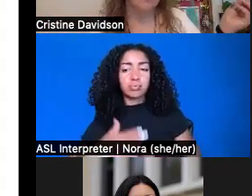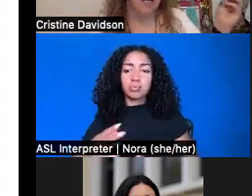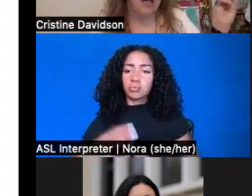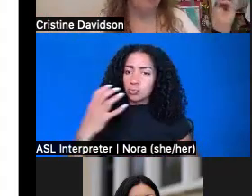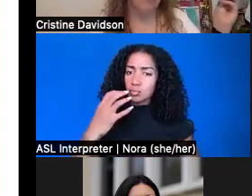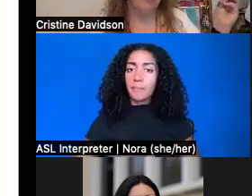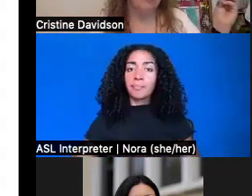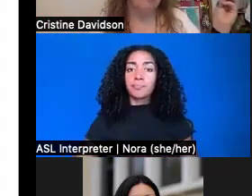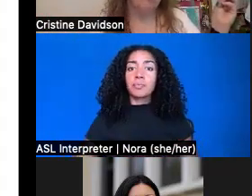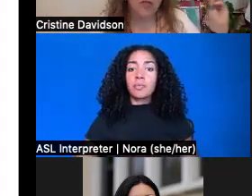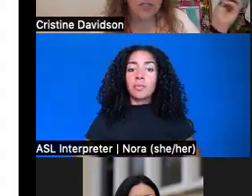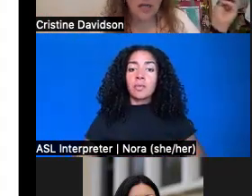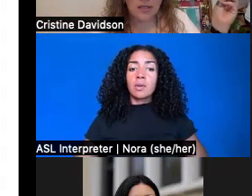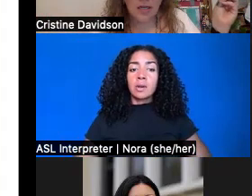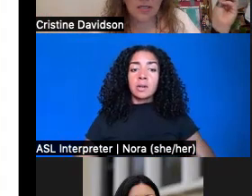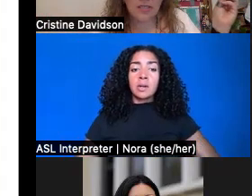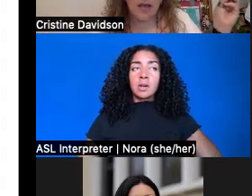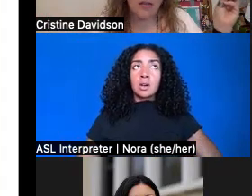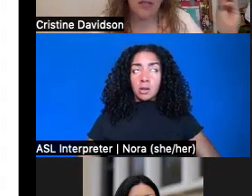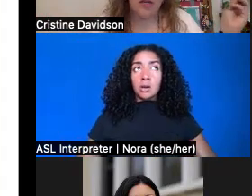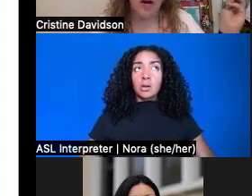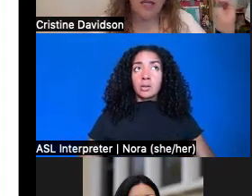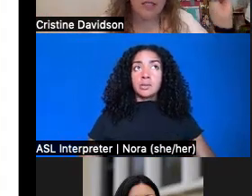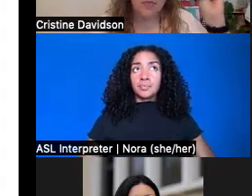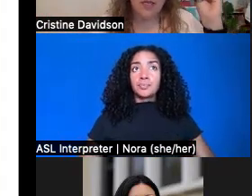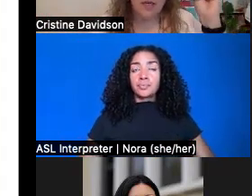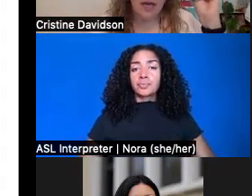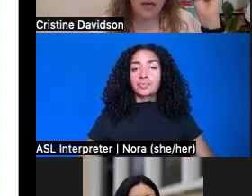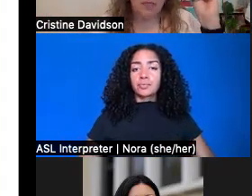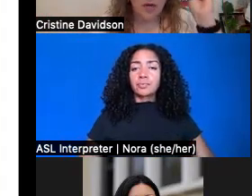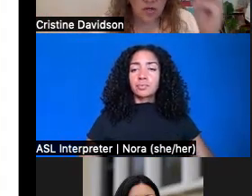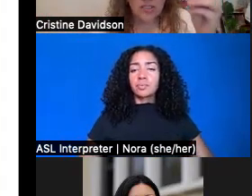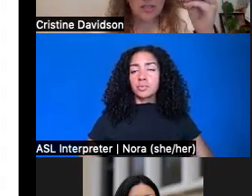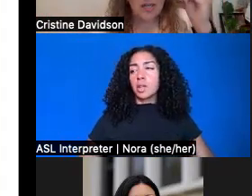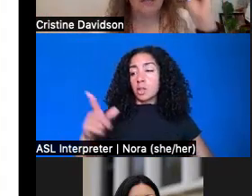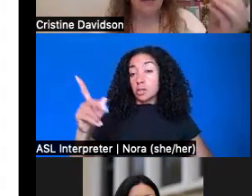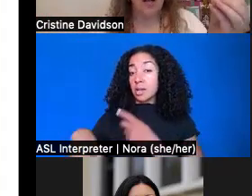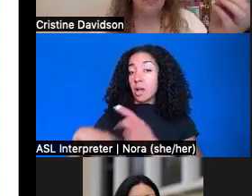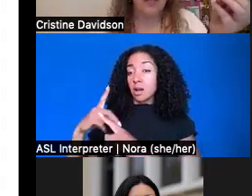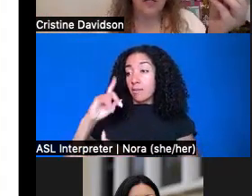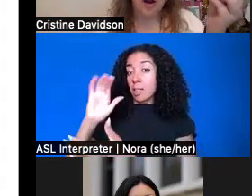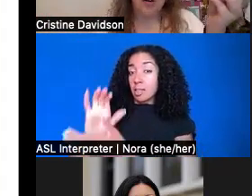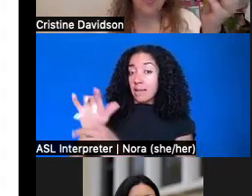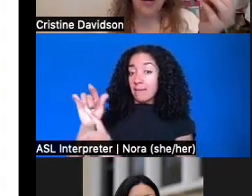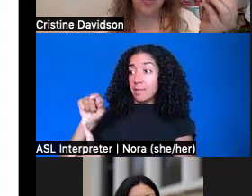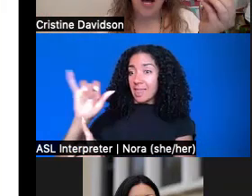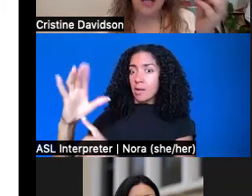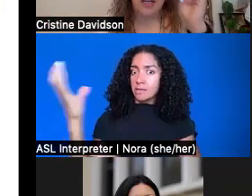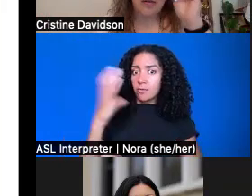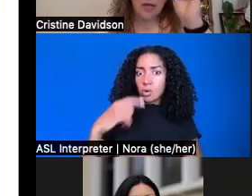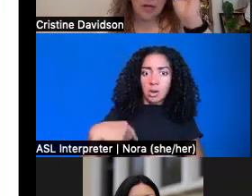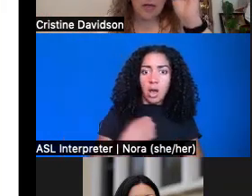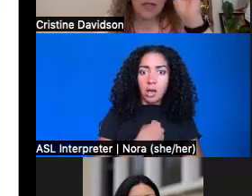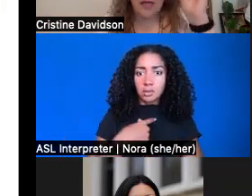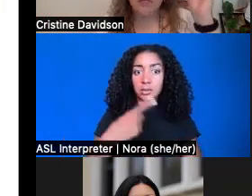belief that has kind of been forced on us that there has to be a person involved in our